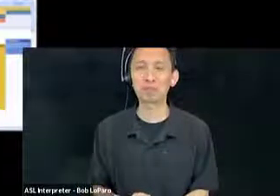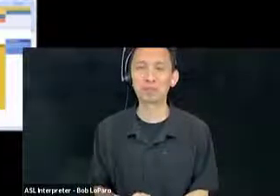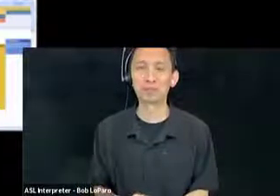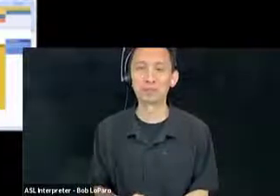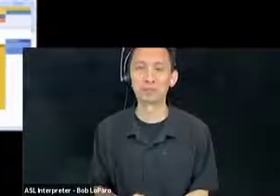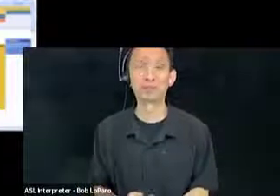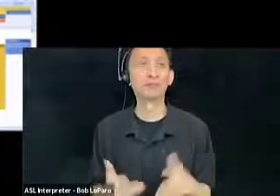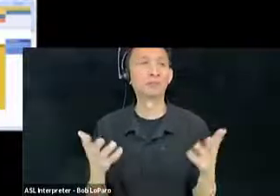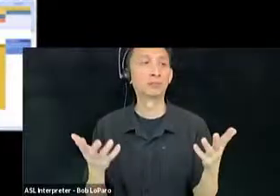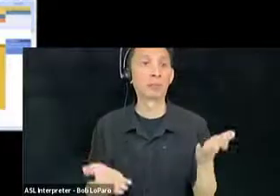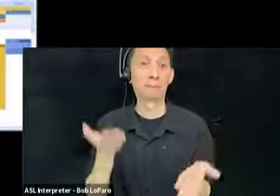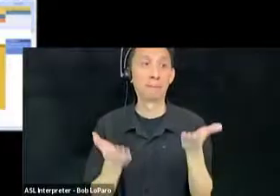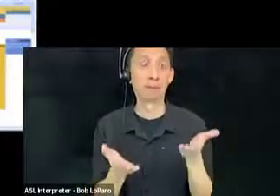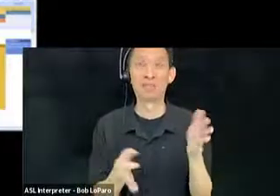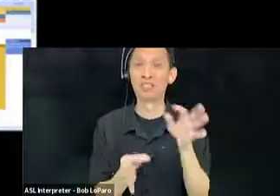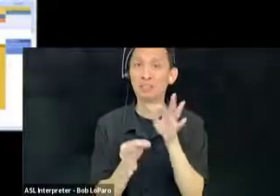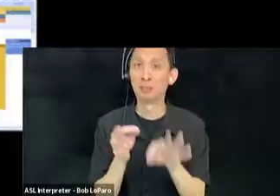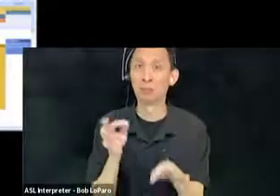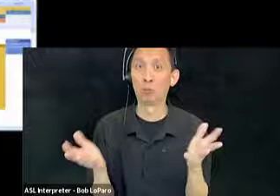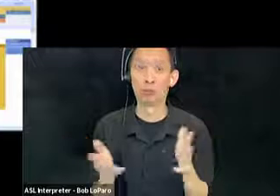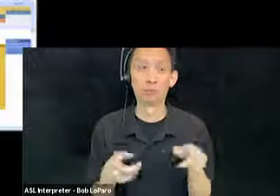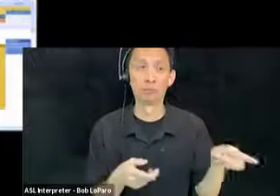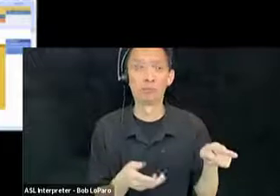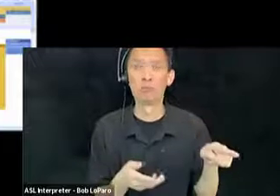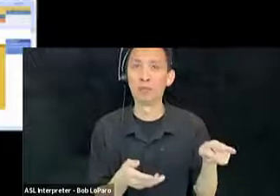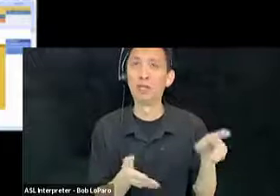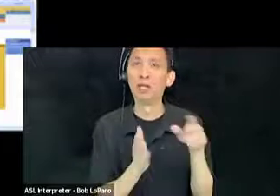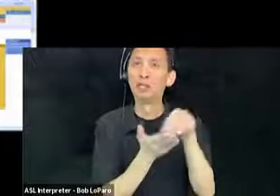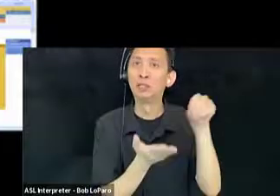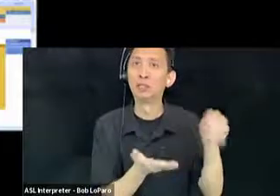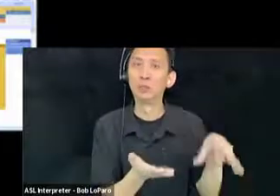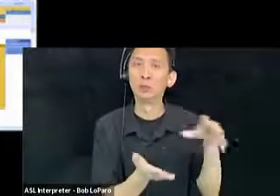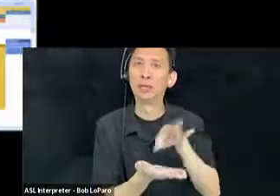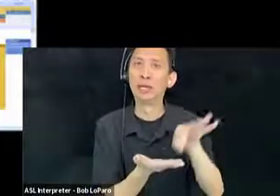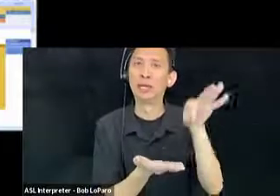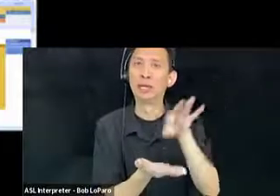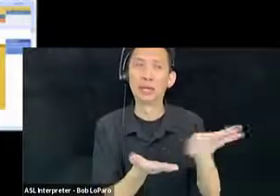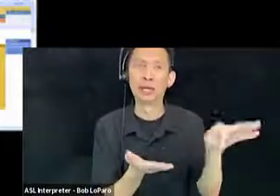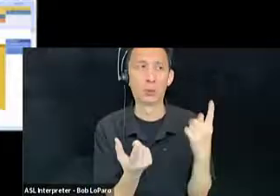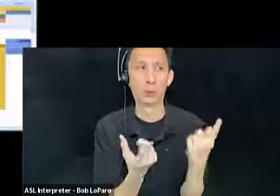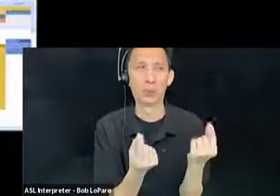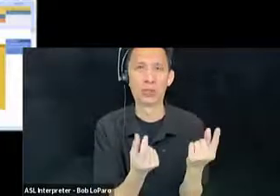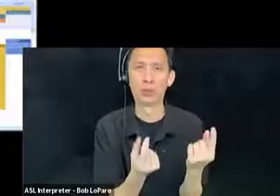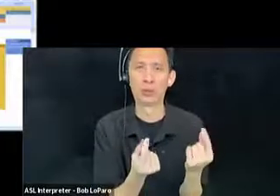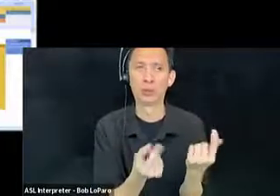things as simple as counting the amount of activities that you have throughout the day is a math skill.